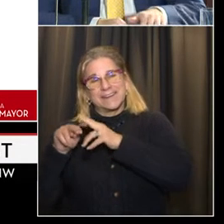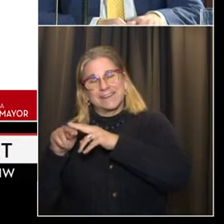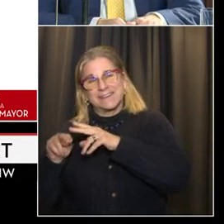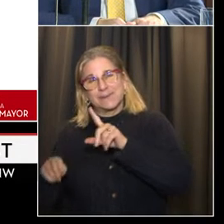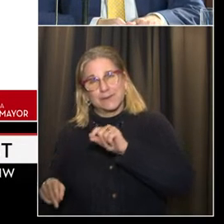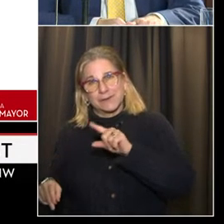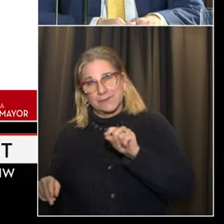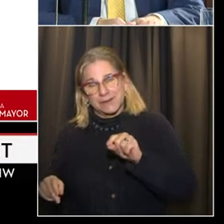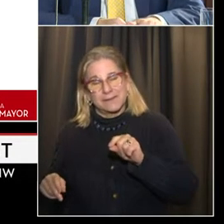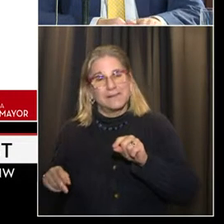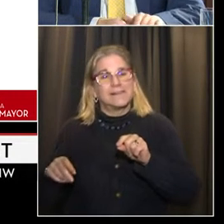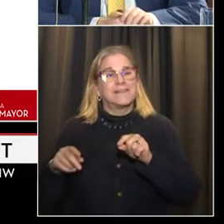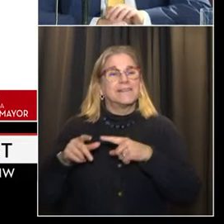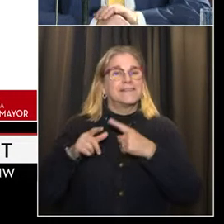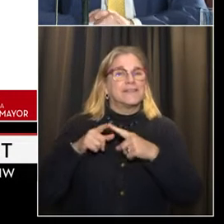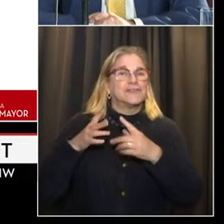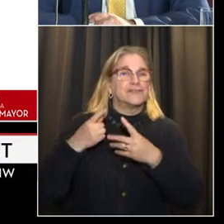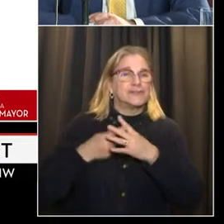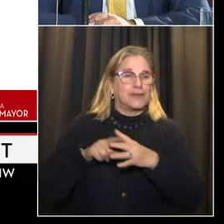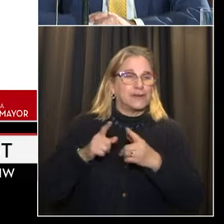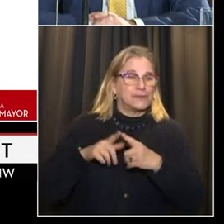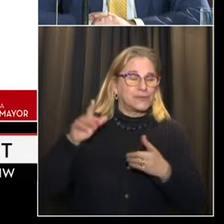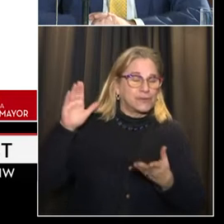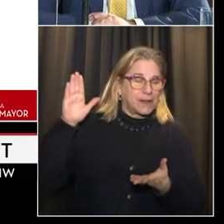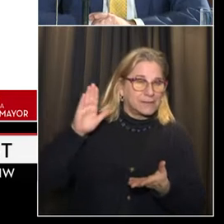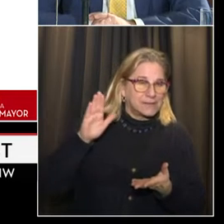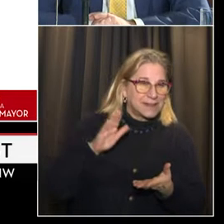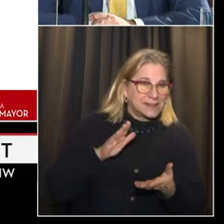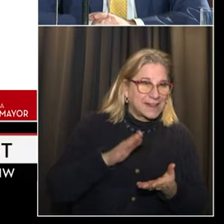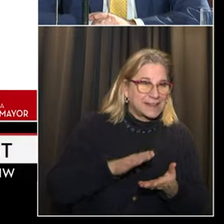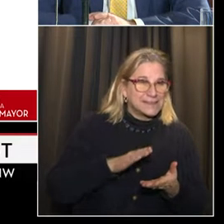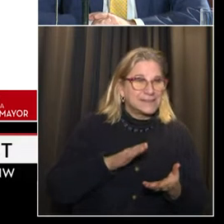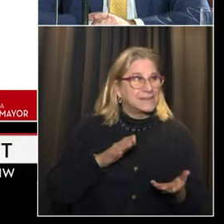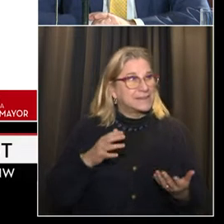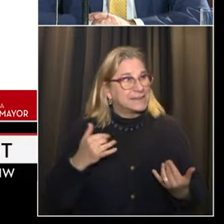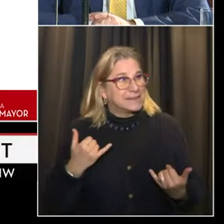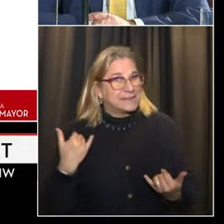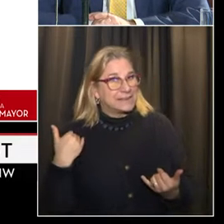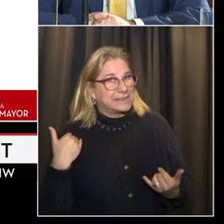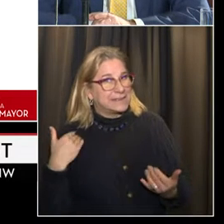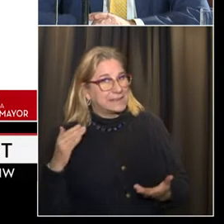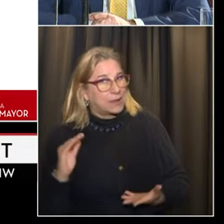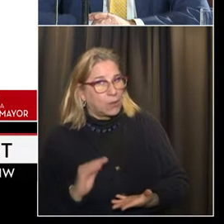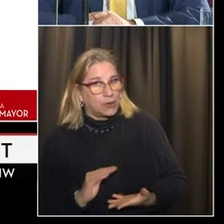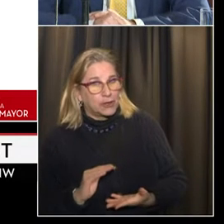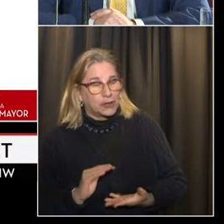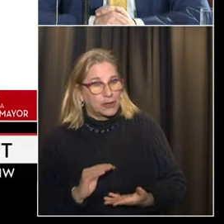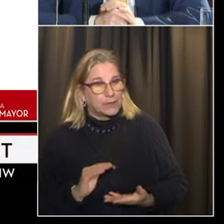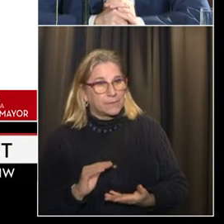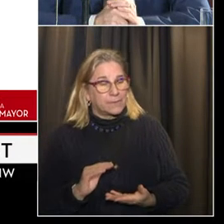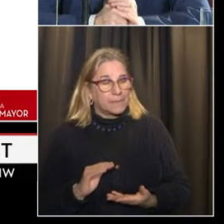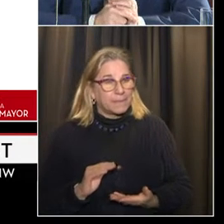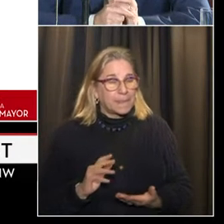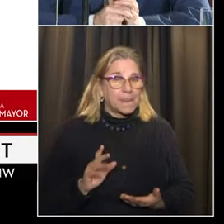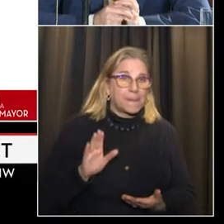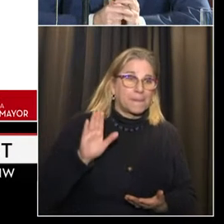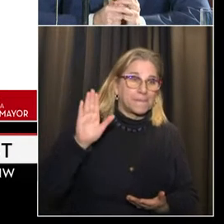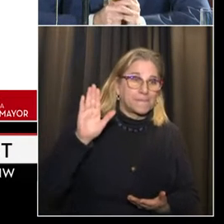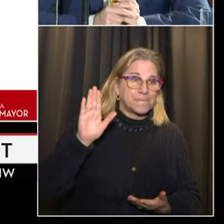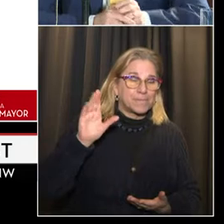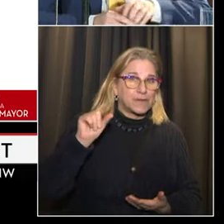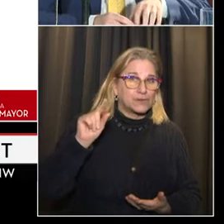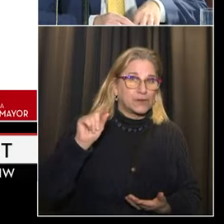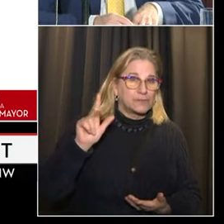lowest we'd seen in a long time. It went back up, and then really this is the average for 2023. You see